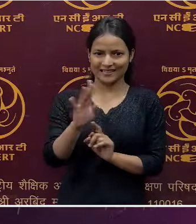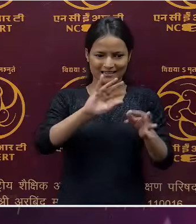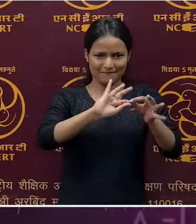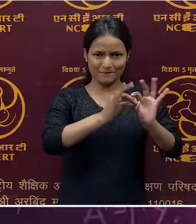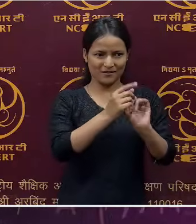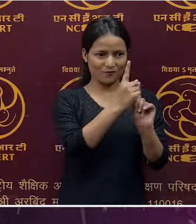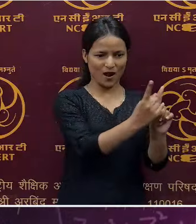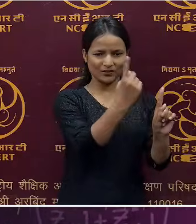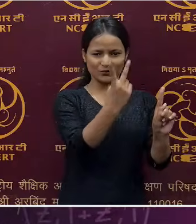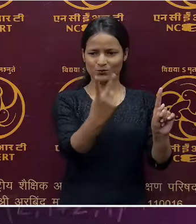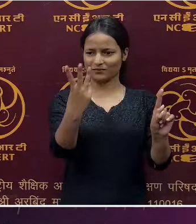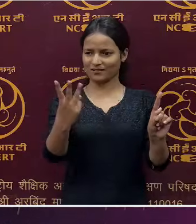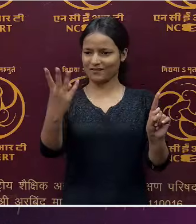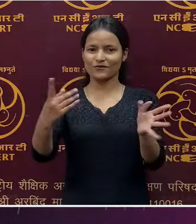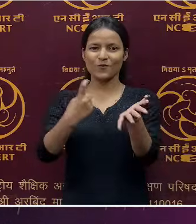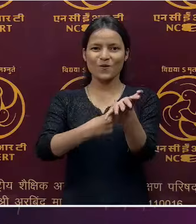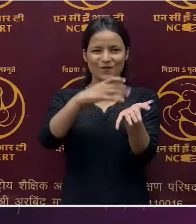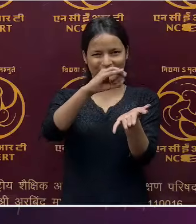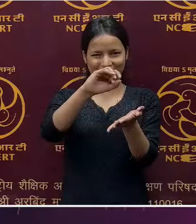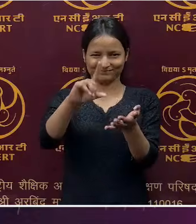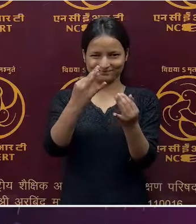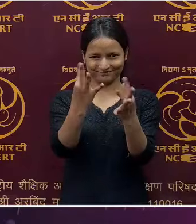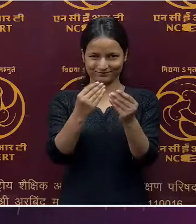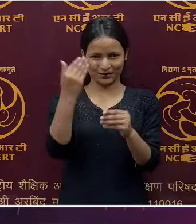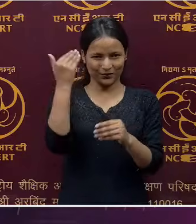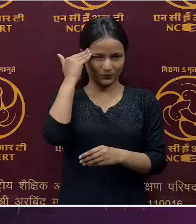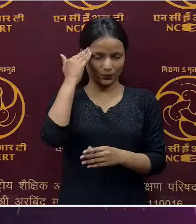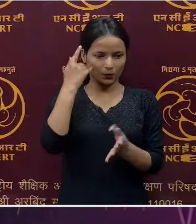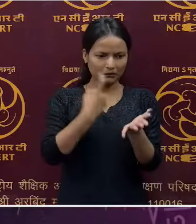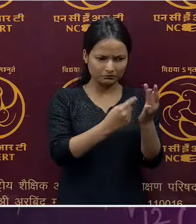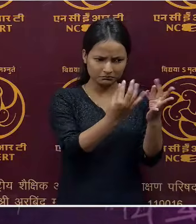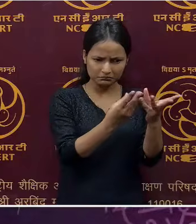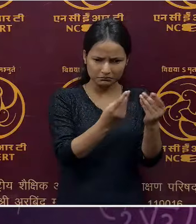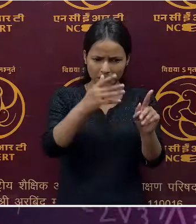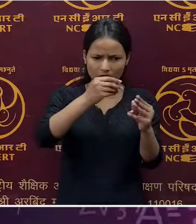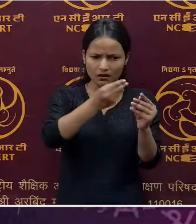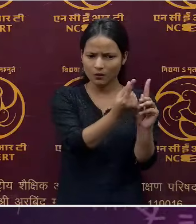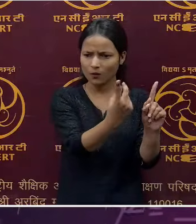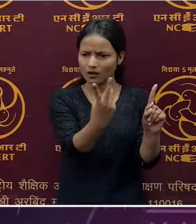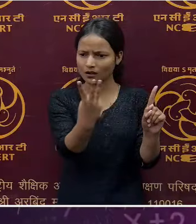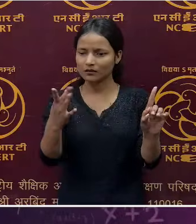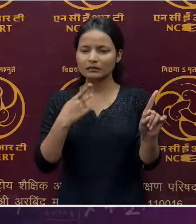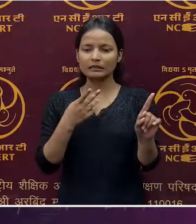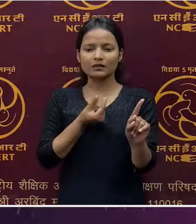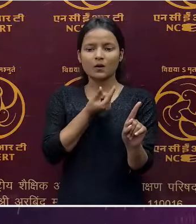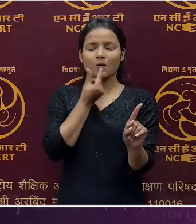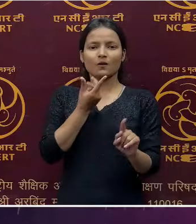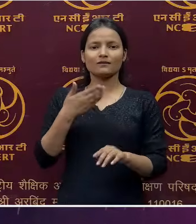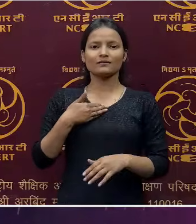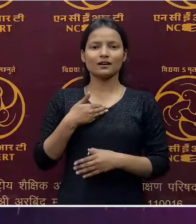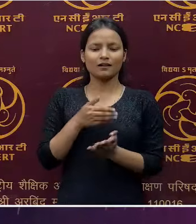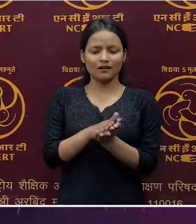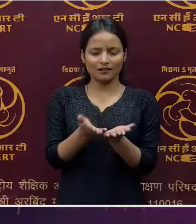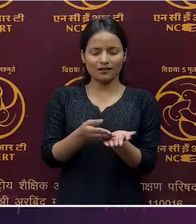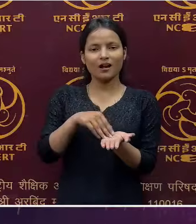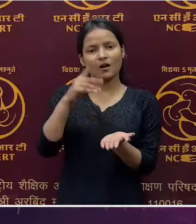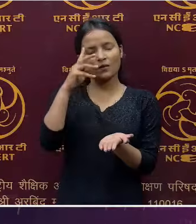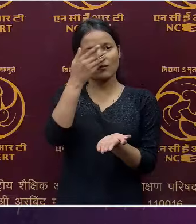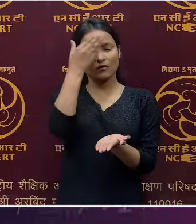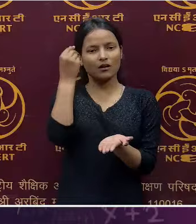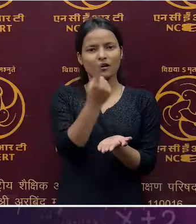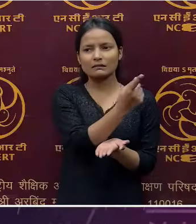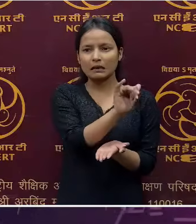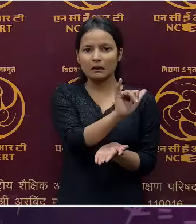so it's a unique roll number, so it's an example of function. So in daily life it's very useful topic. Indeed, a